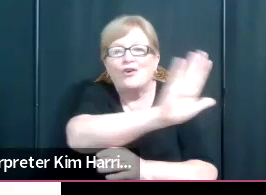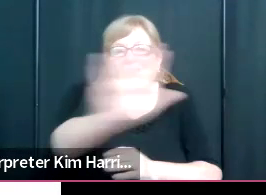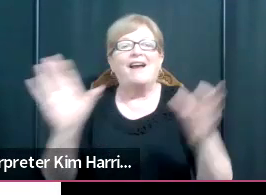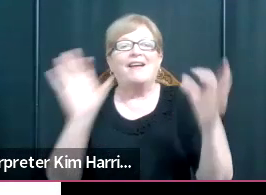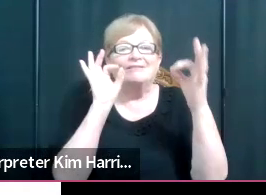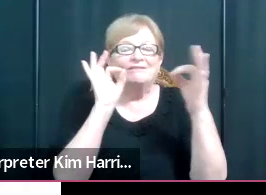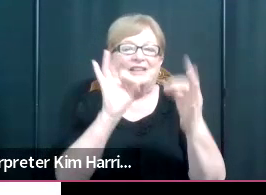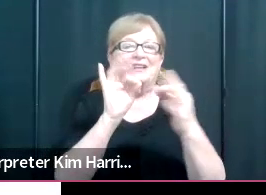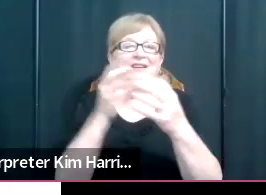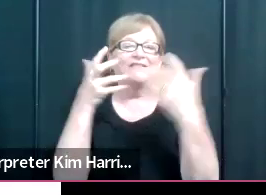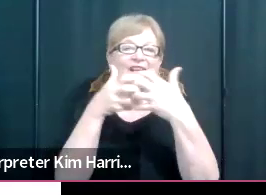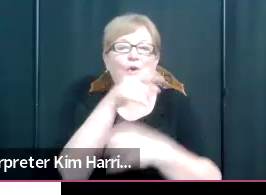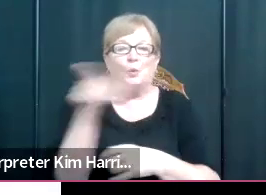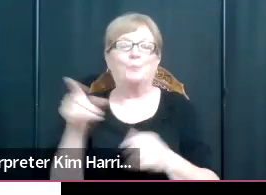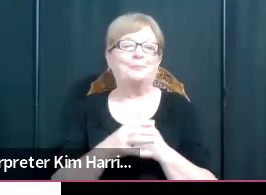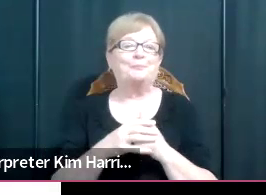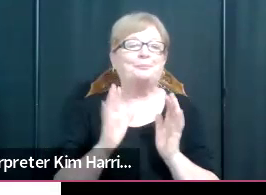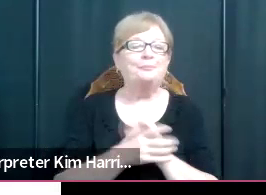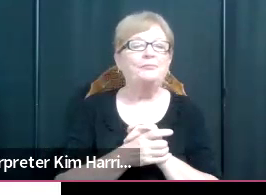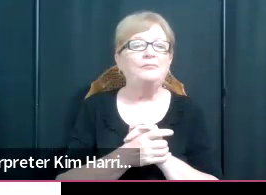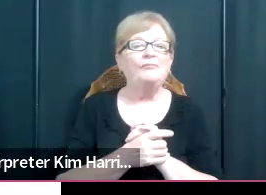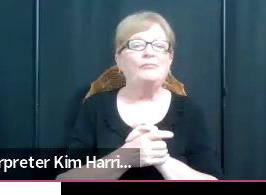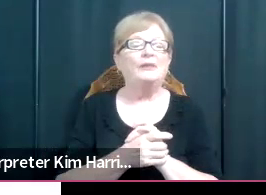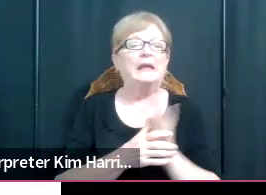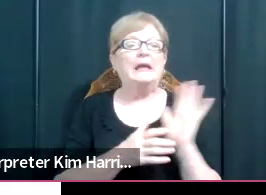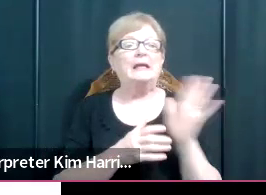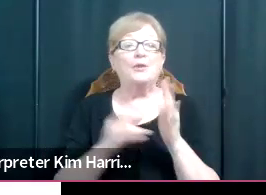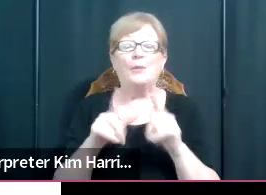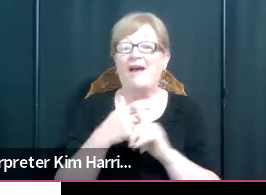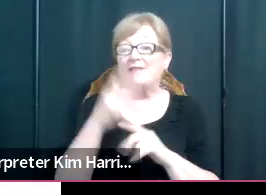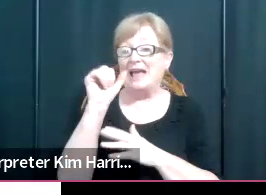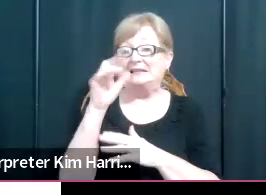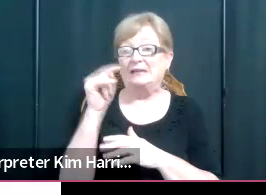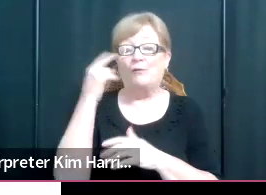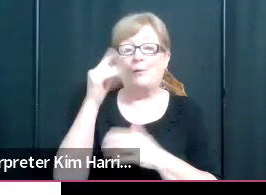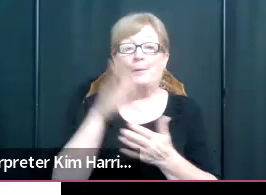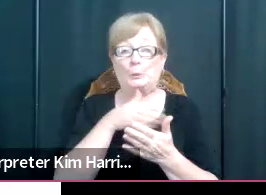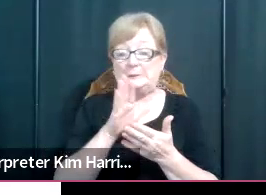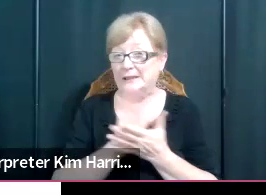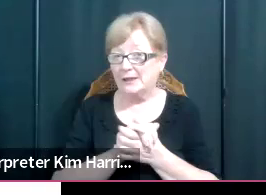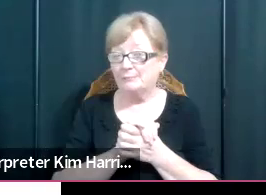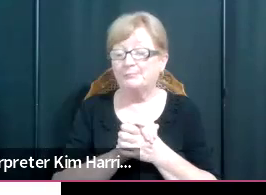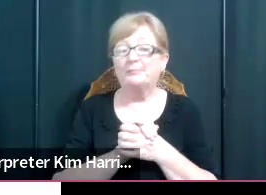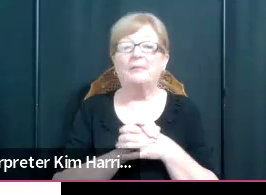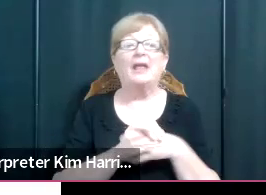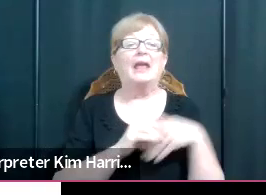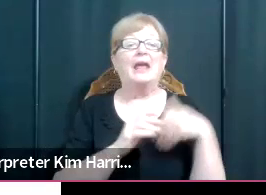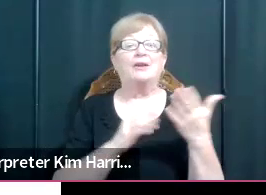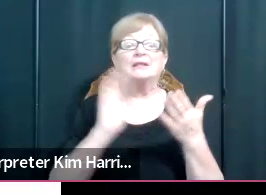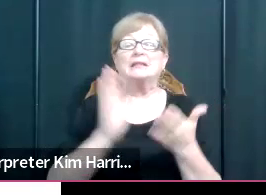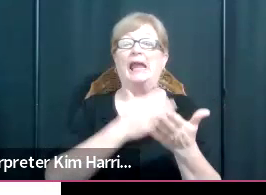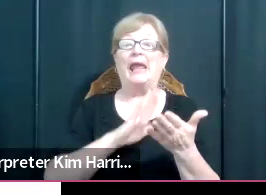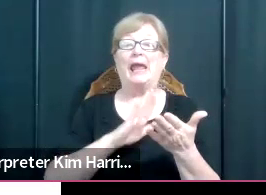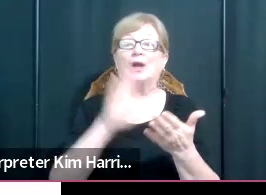And then we have AT for music. So there's singing